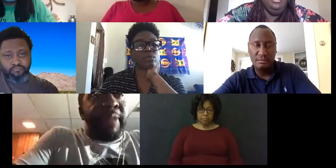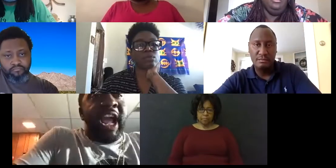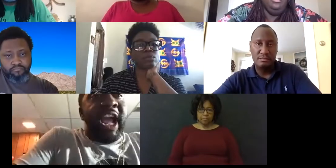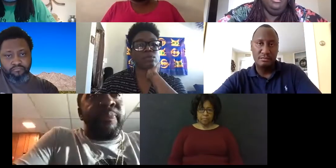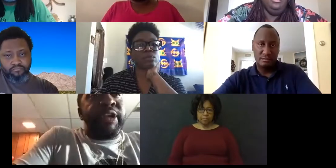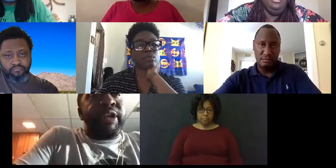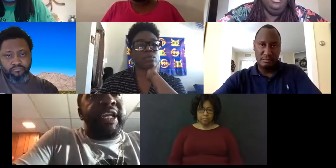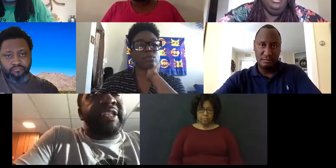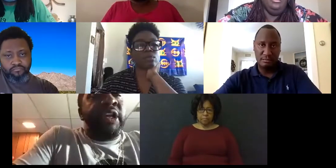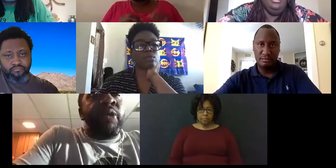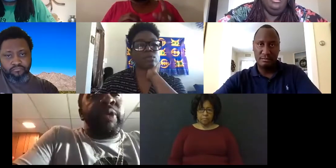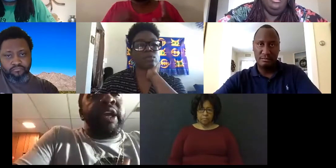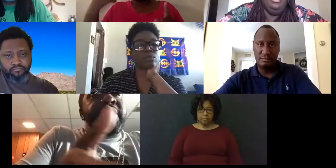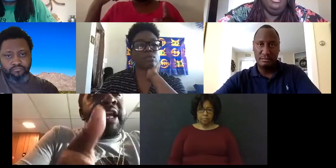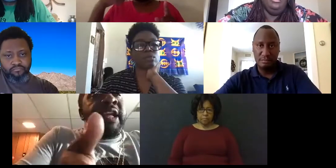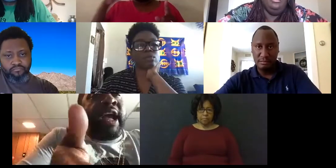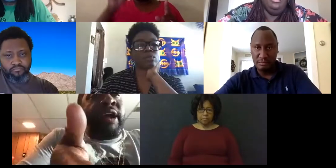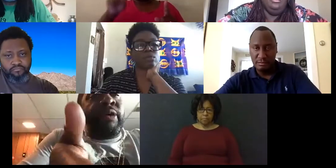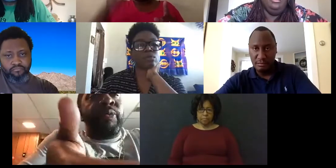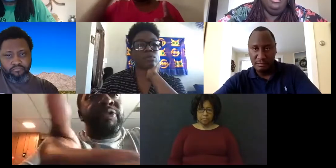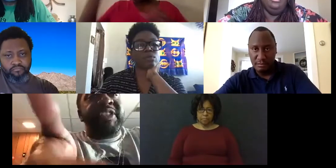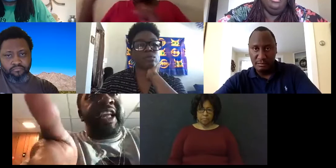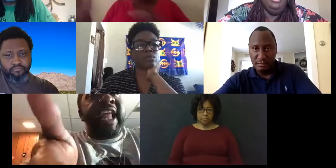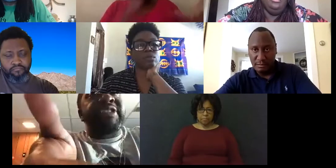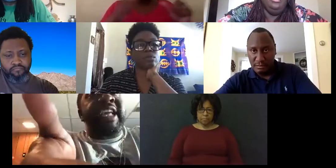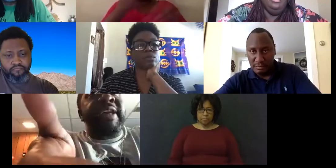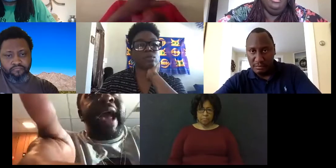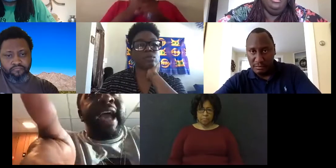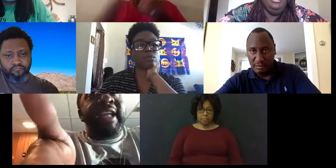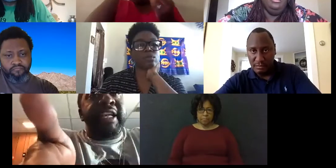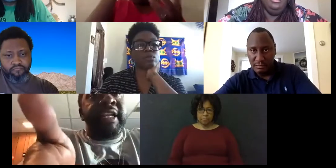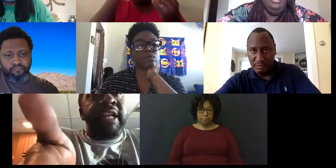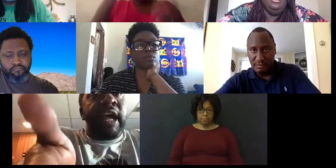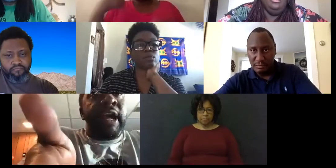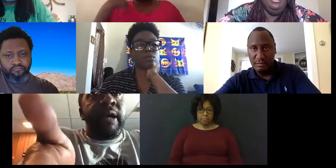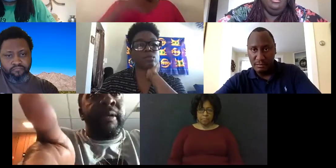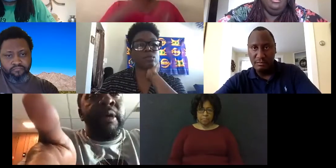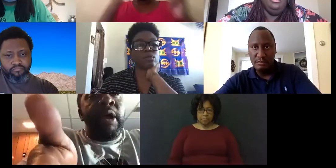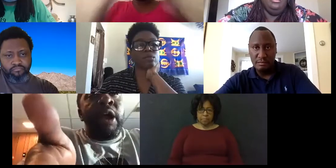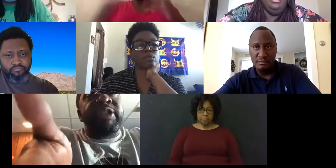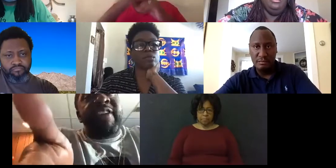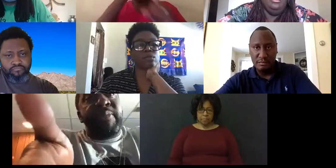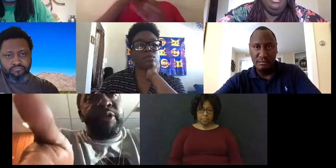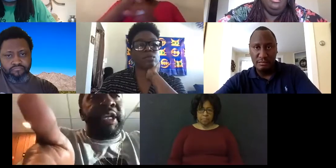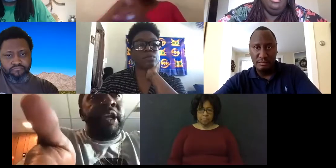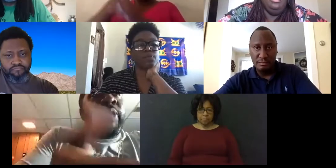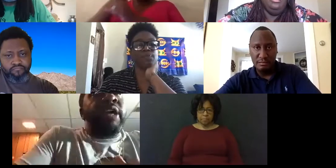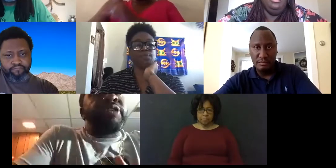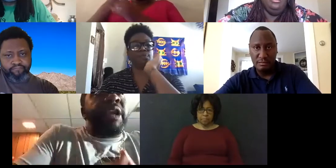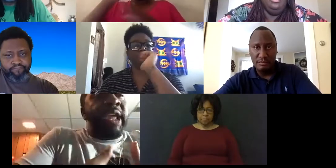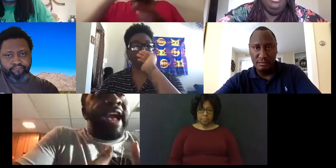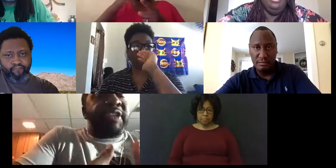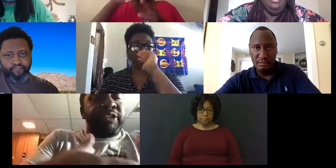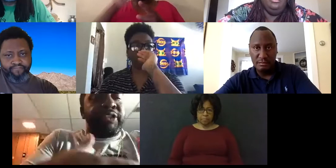the need for us all to get that information, how important it is. We understand how we're seeing how it's impacting our deaf